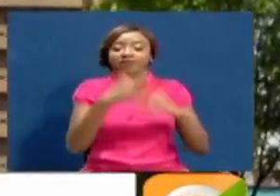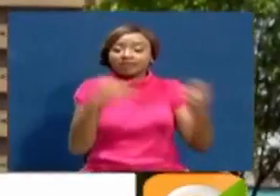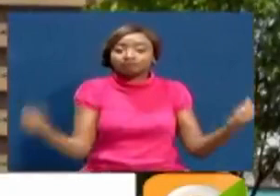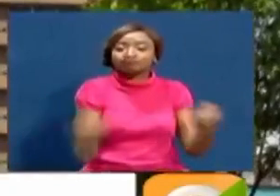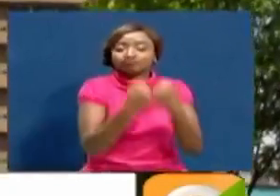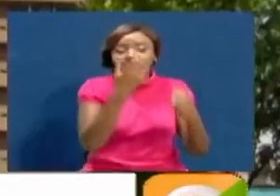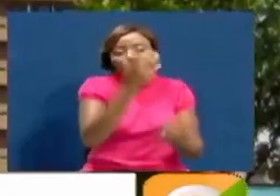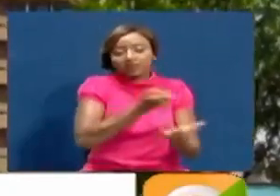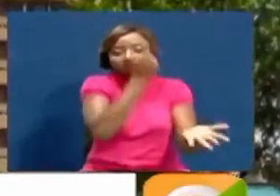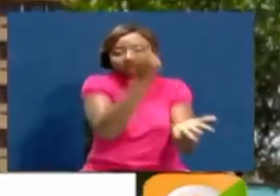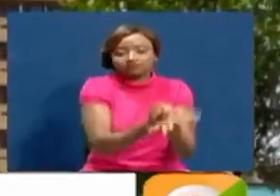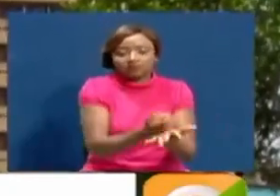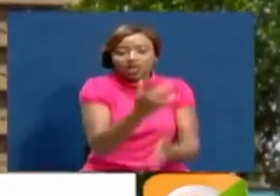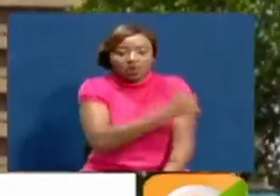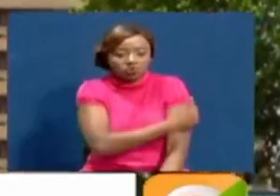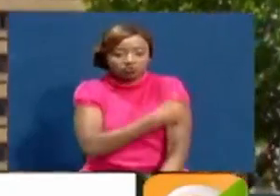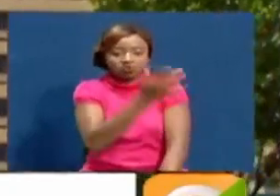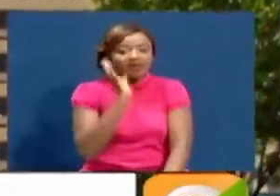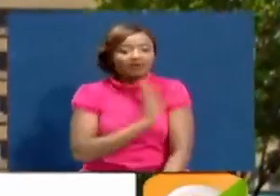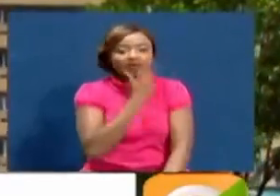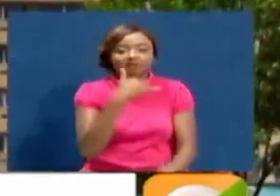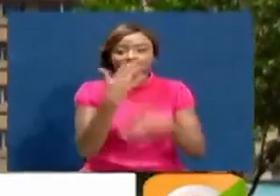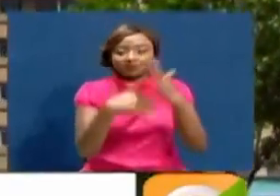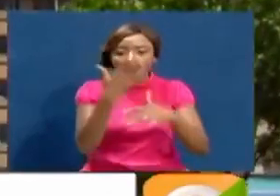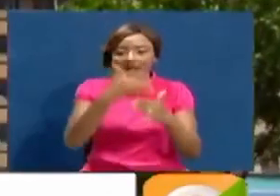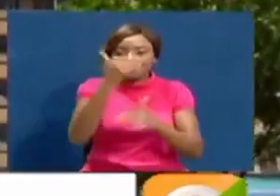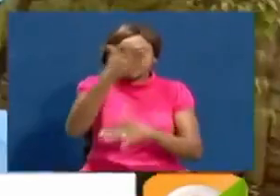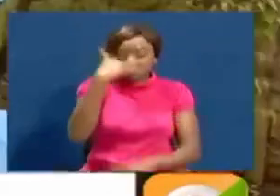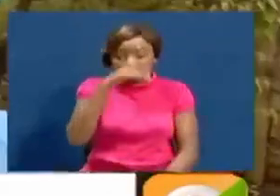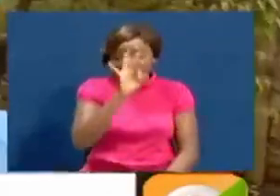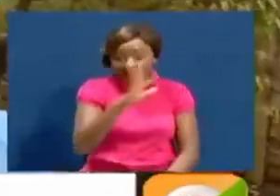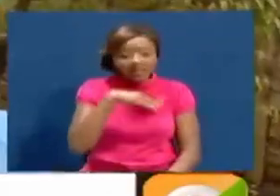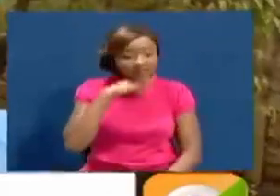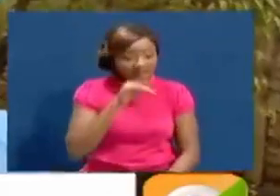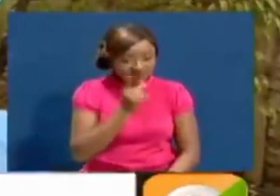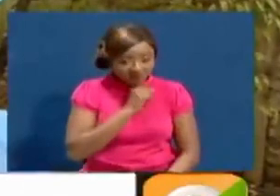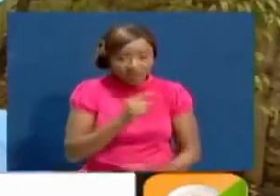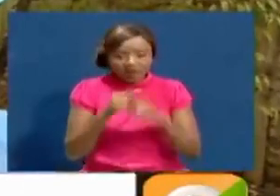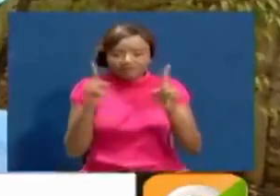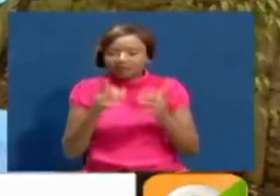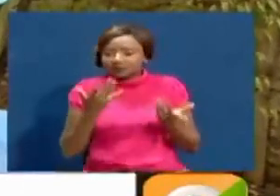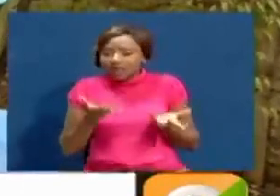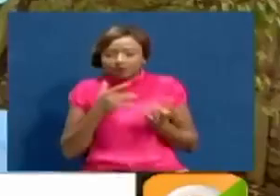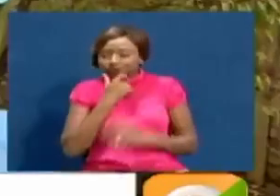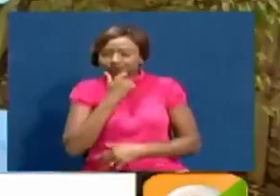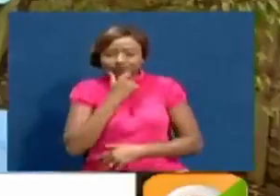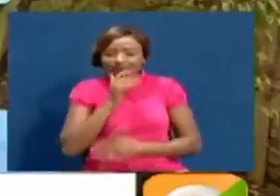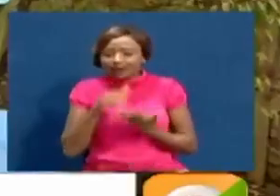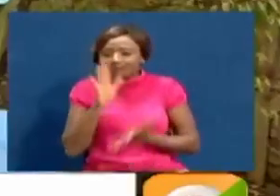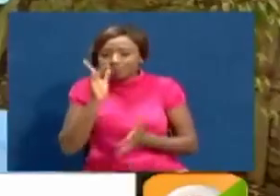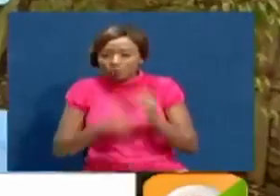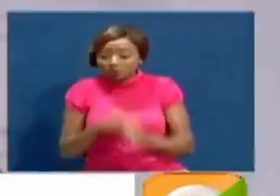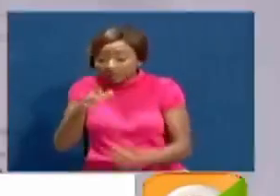was admitted in the ICU before he succumbed to his injuries 3 days later. But what remains a puzzle to this